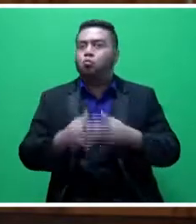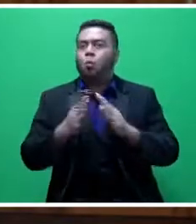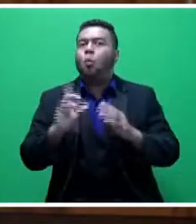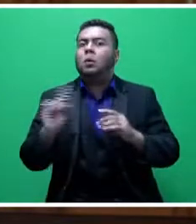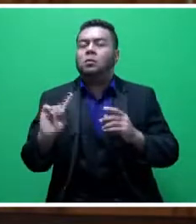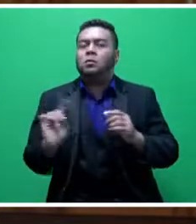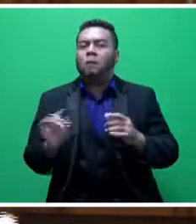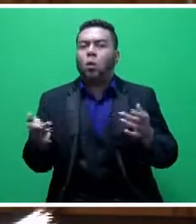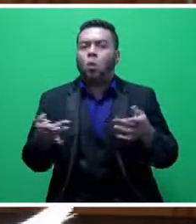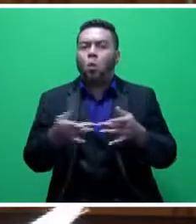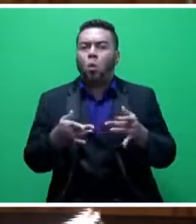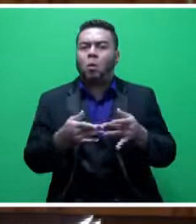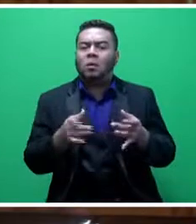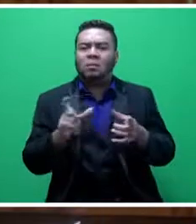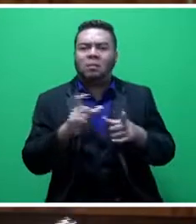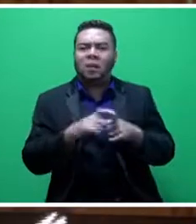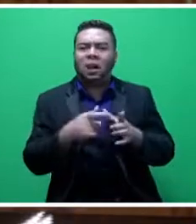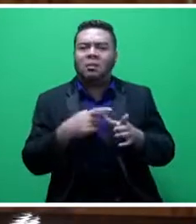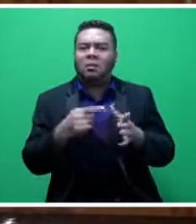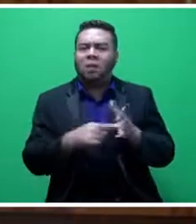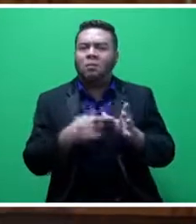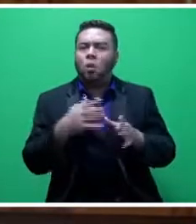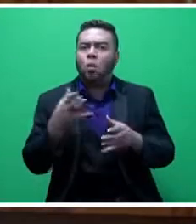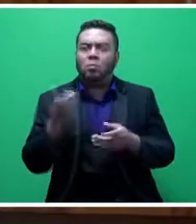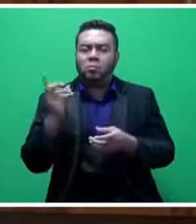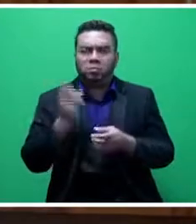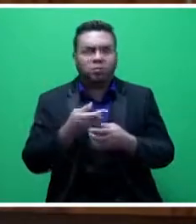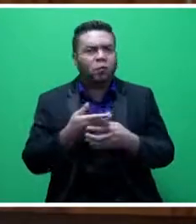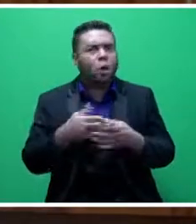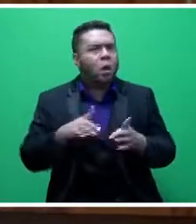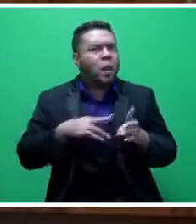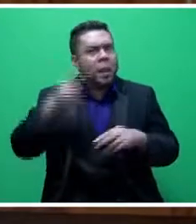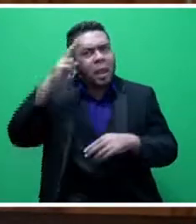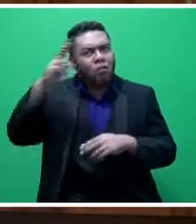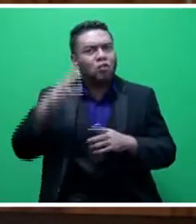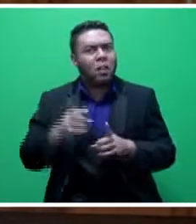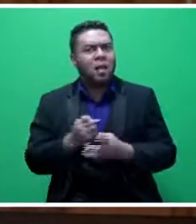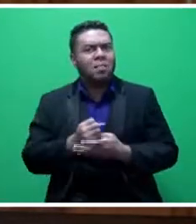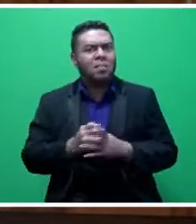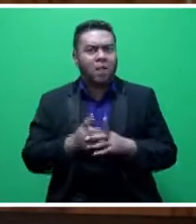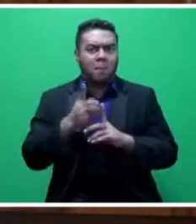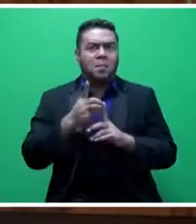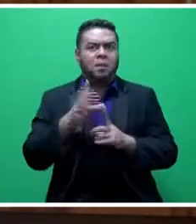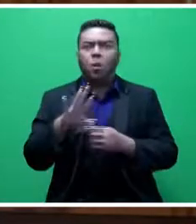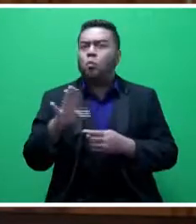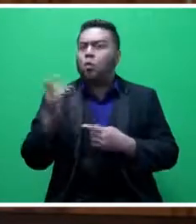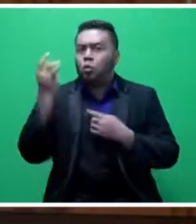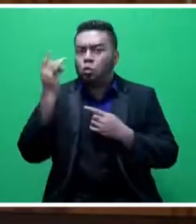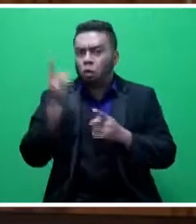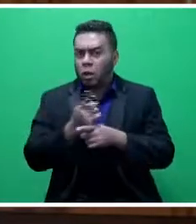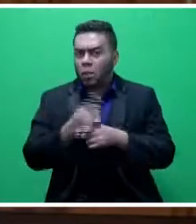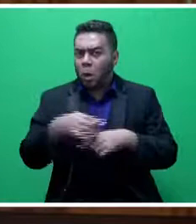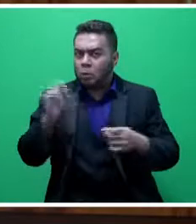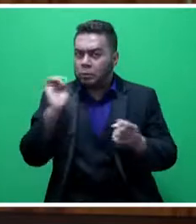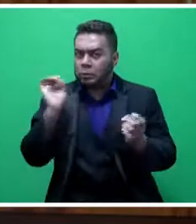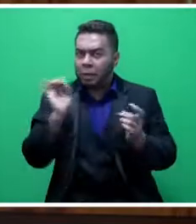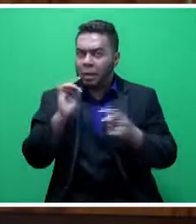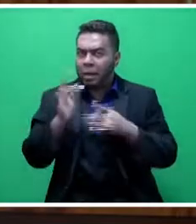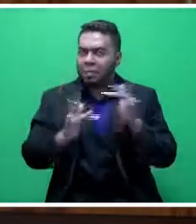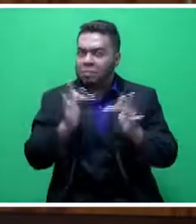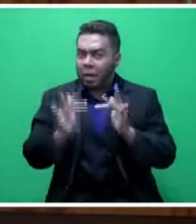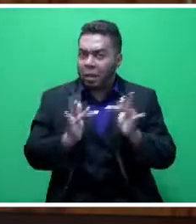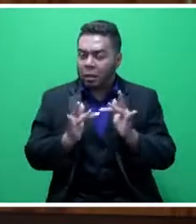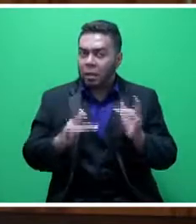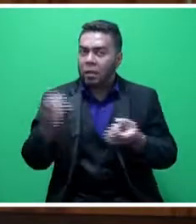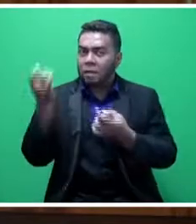distinct funding mechanism to support projects aimed at national development in relation to information and communications technology.